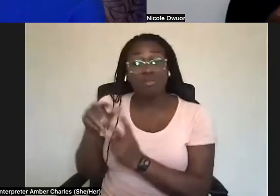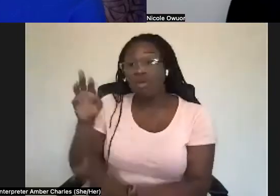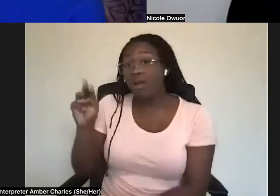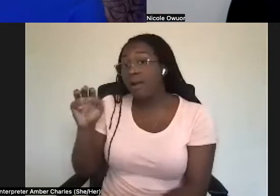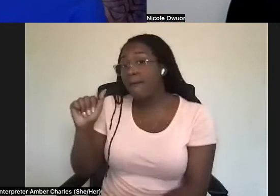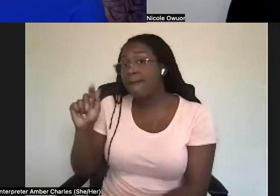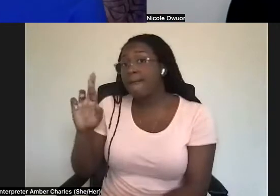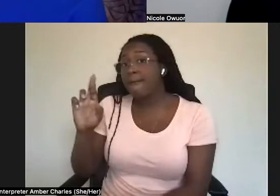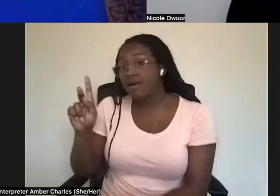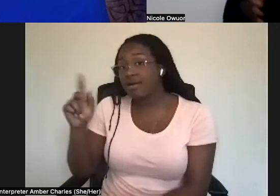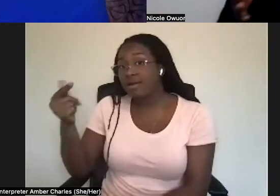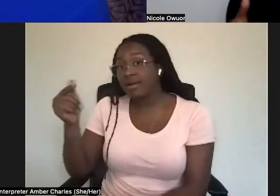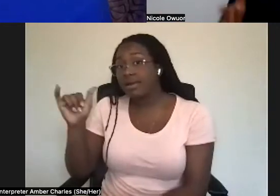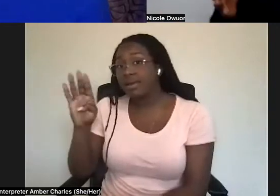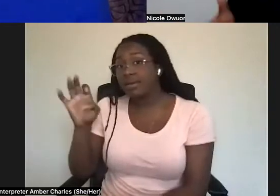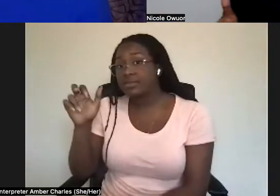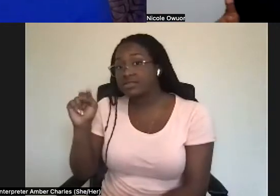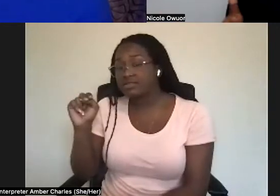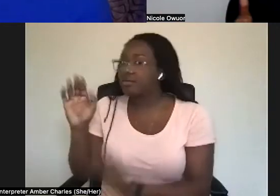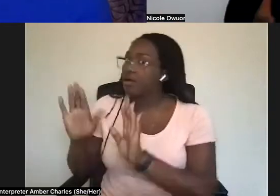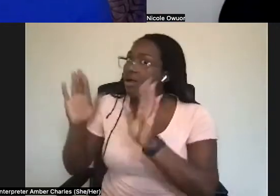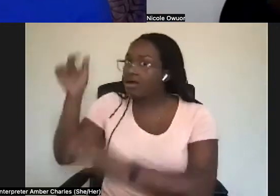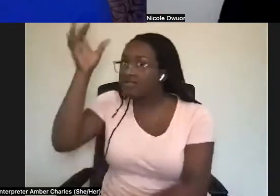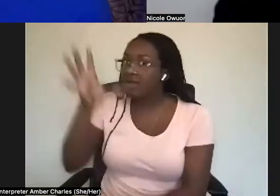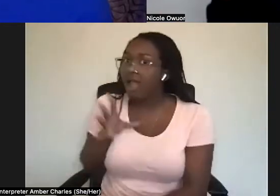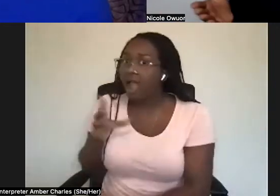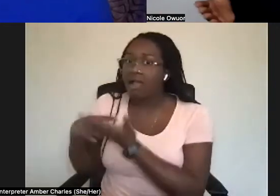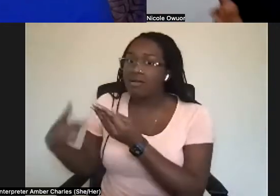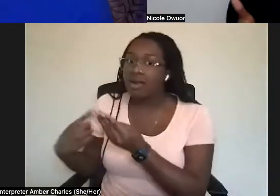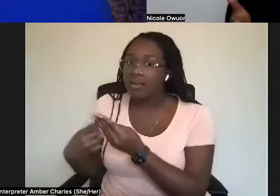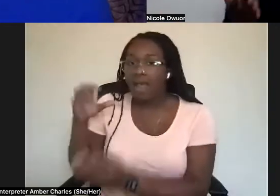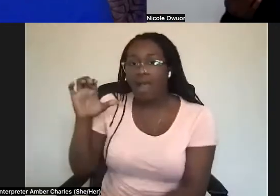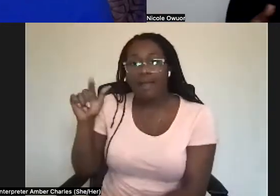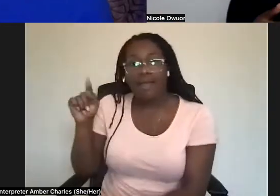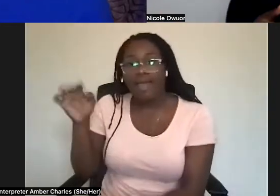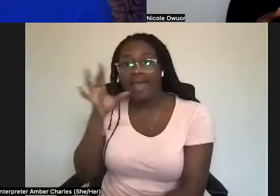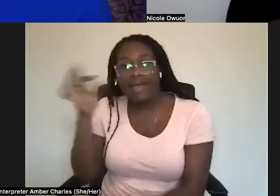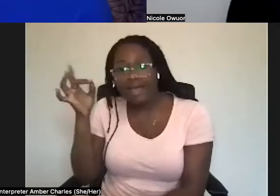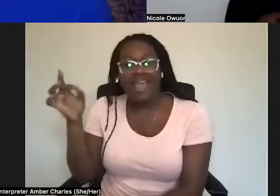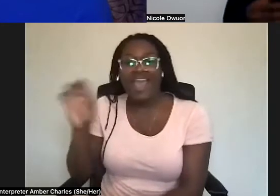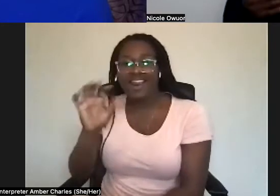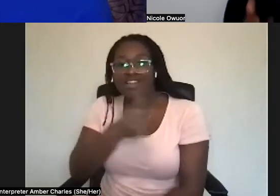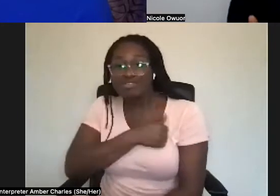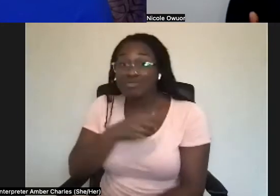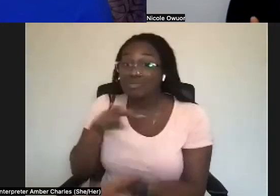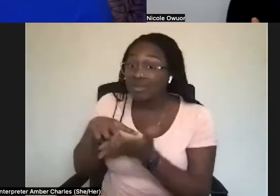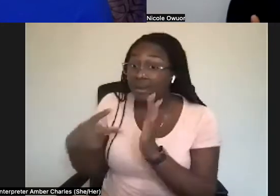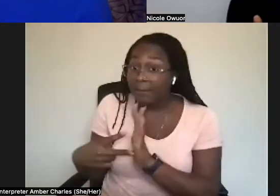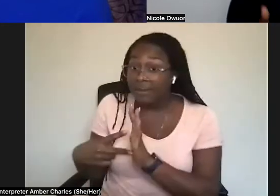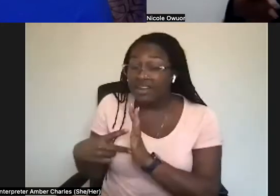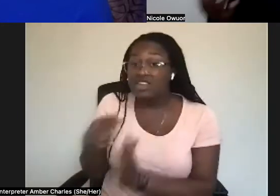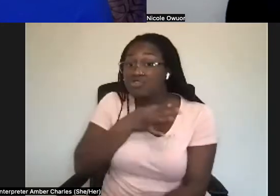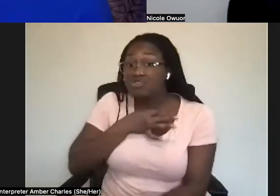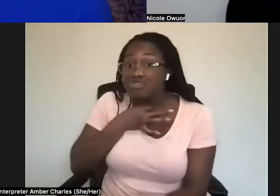was speaking about this cat attitude, C-A-T. And it means the curiosity